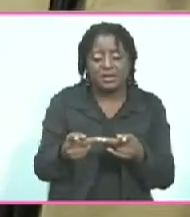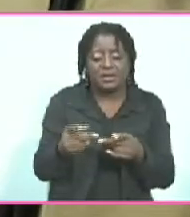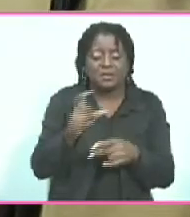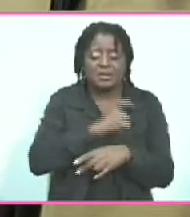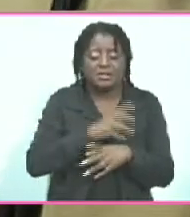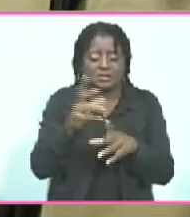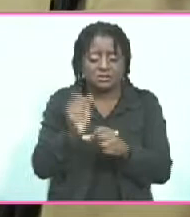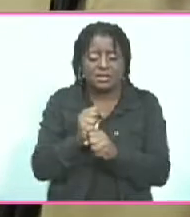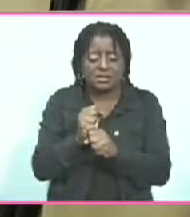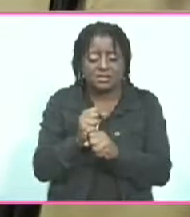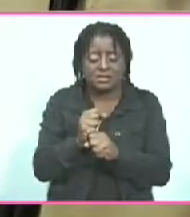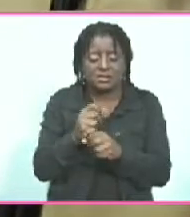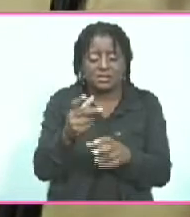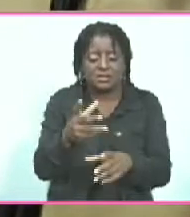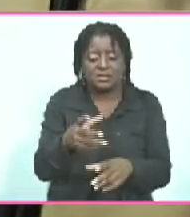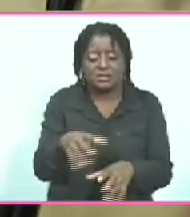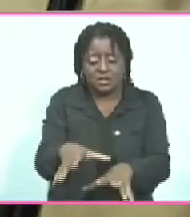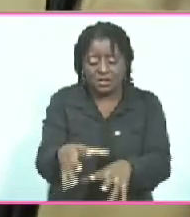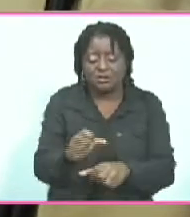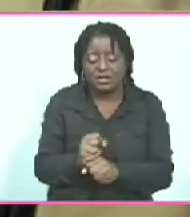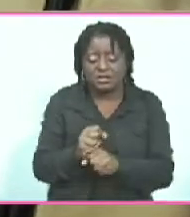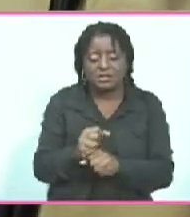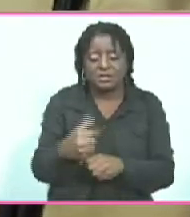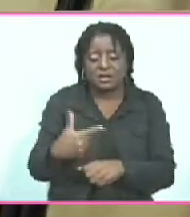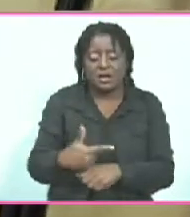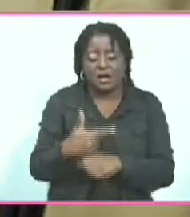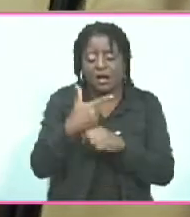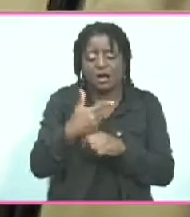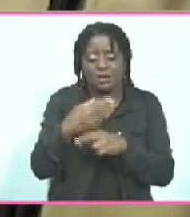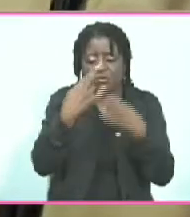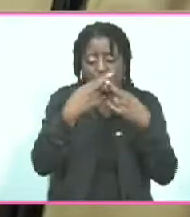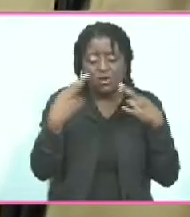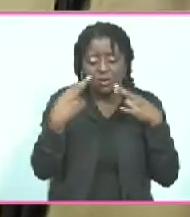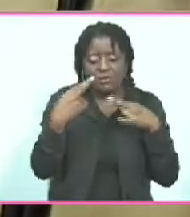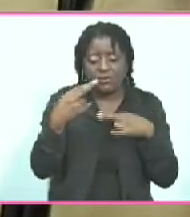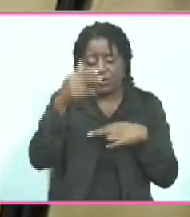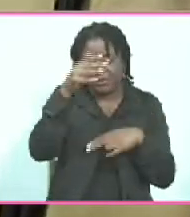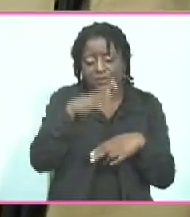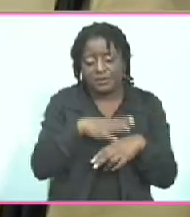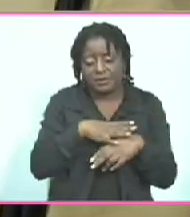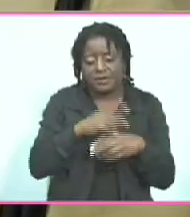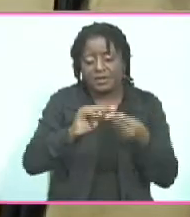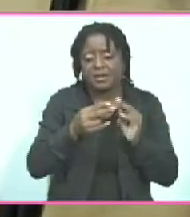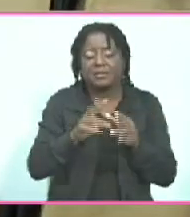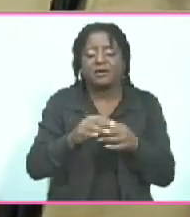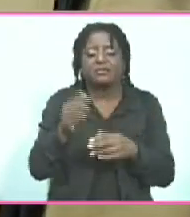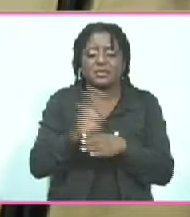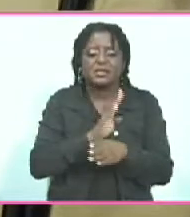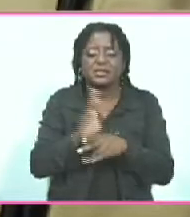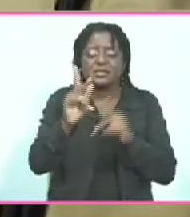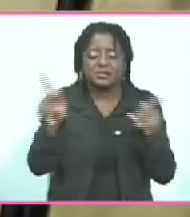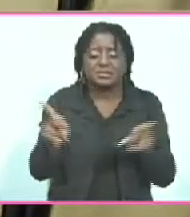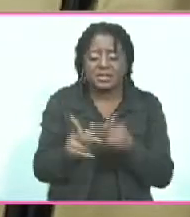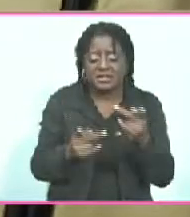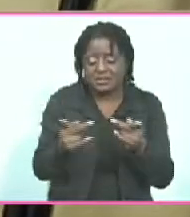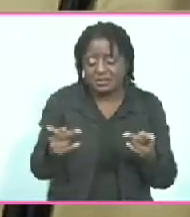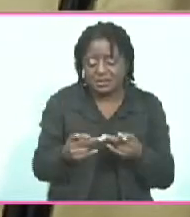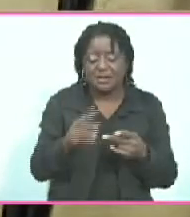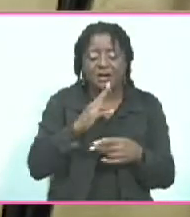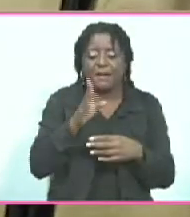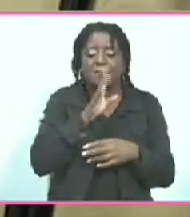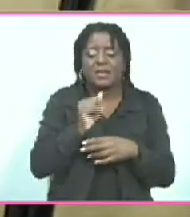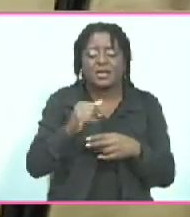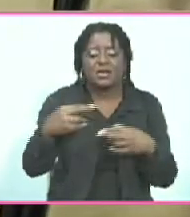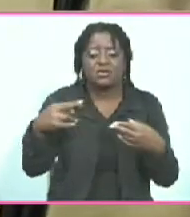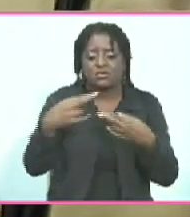to be responsible for a number of business places that are being held up in the morning times while people came into those business places. A number of school security officers